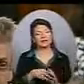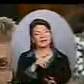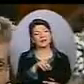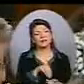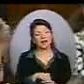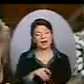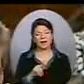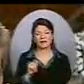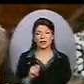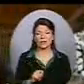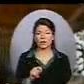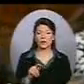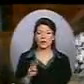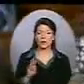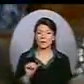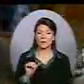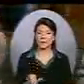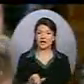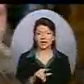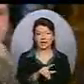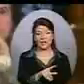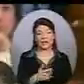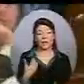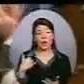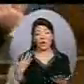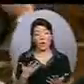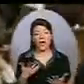try and hide the crooks in the Conservative Party? The